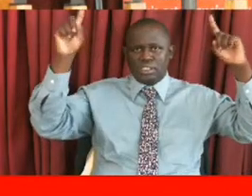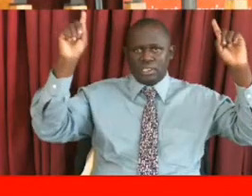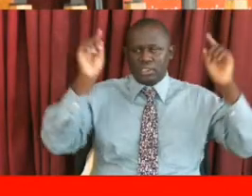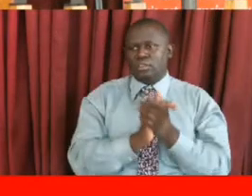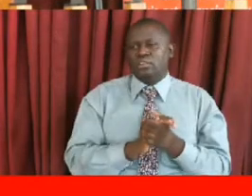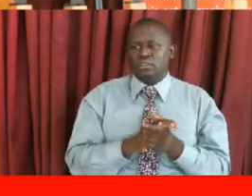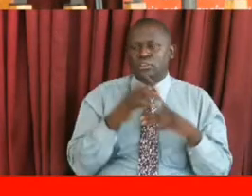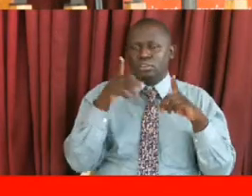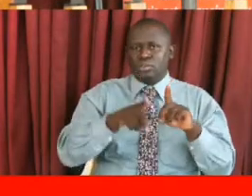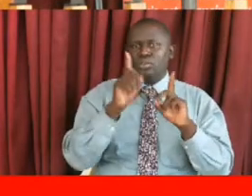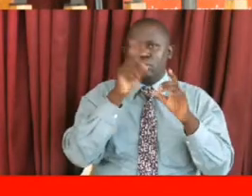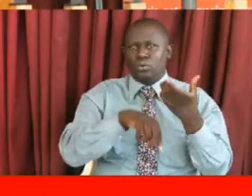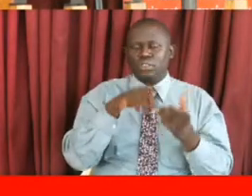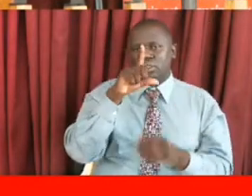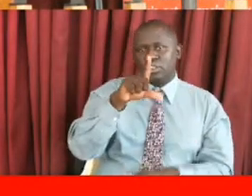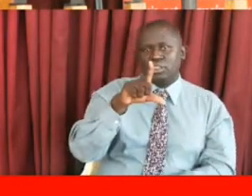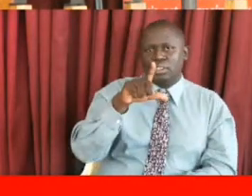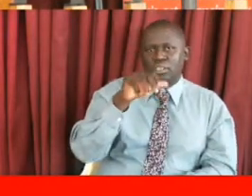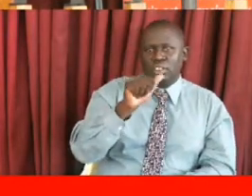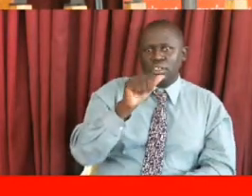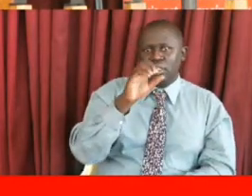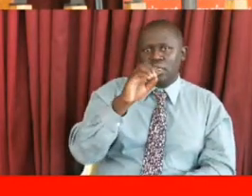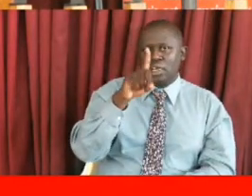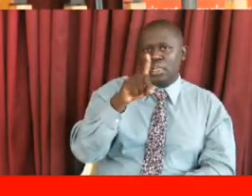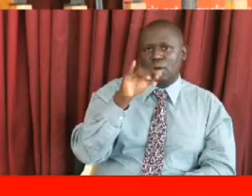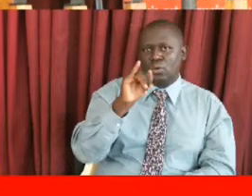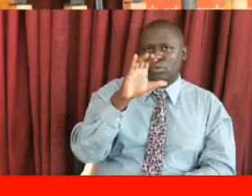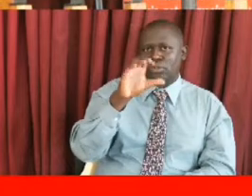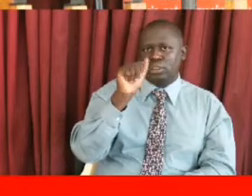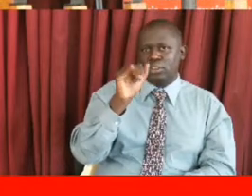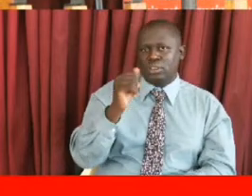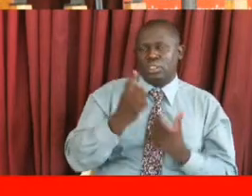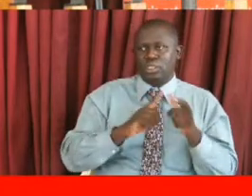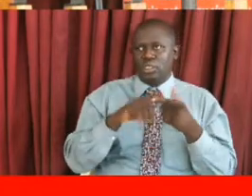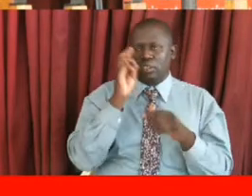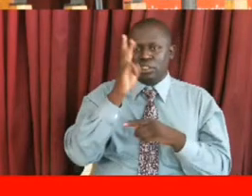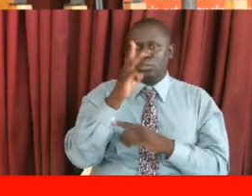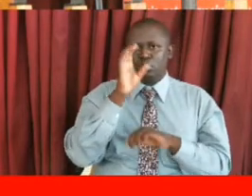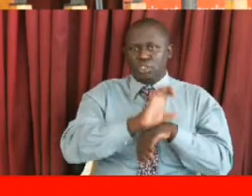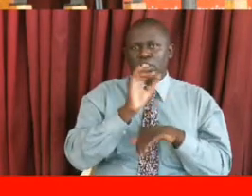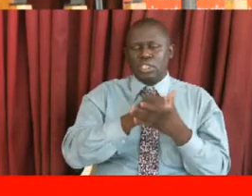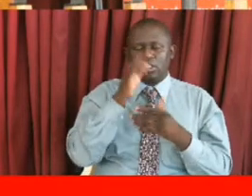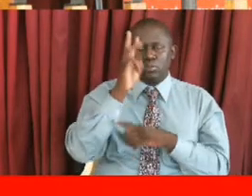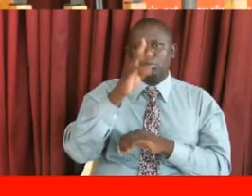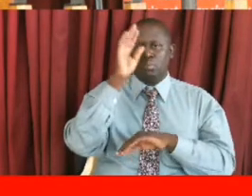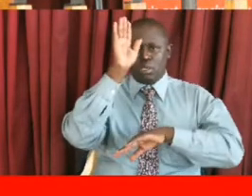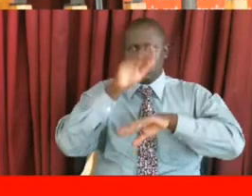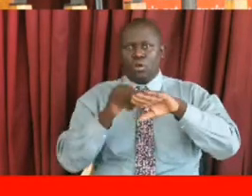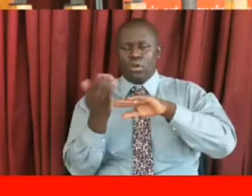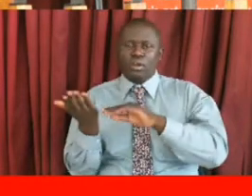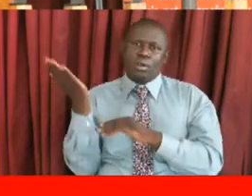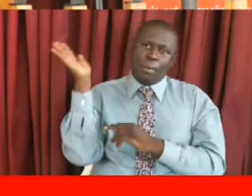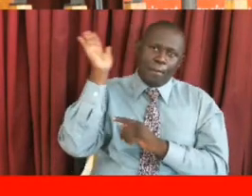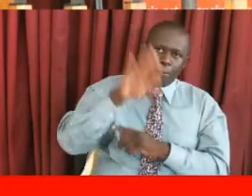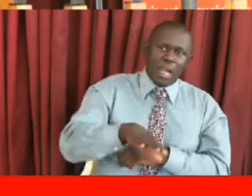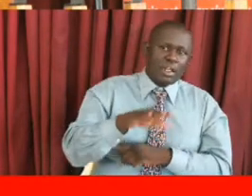ludan it will be a church that is called back to the original faith in